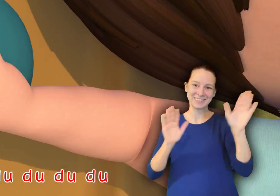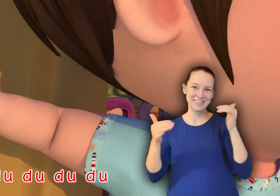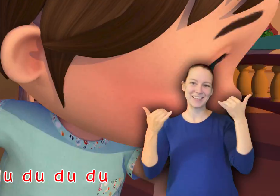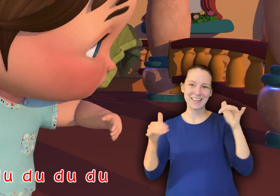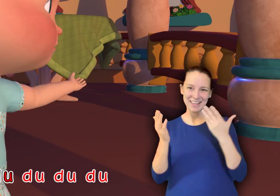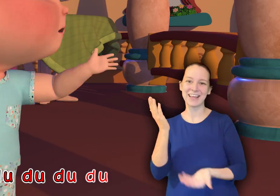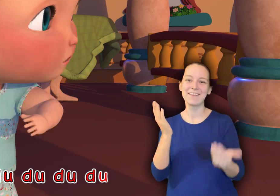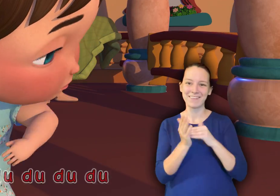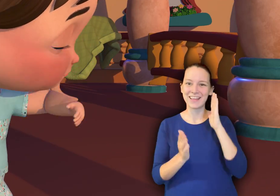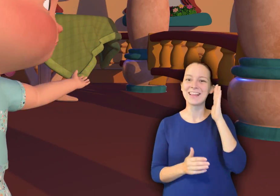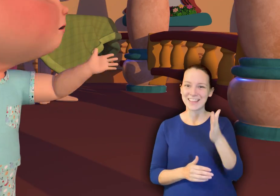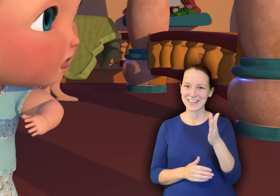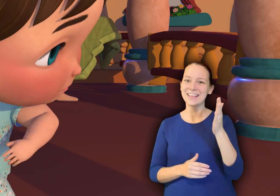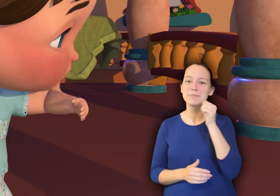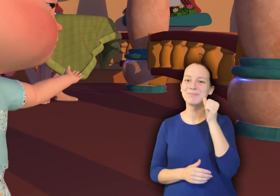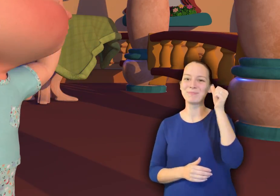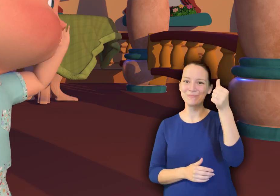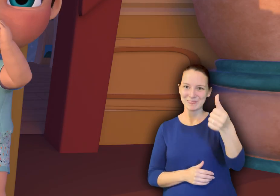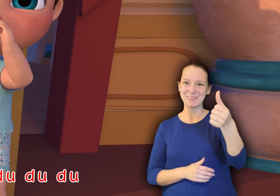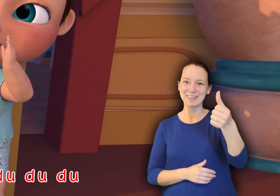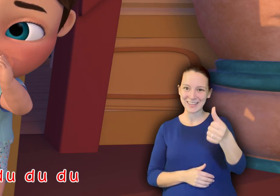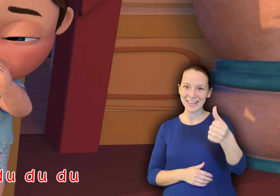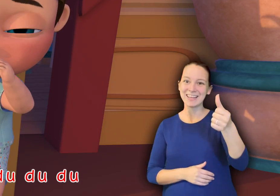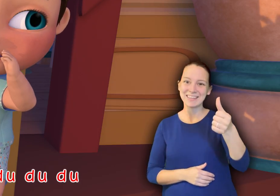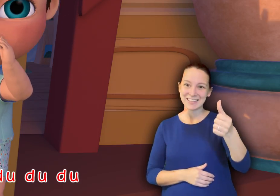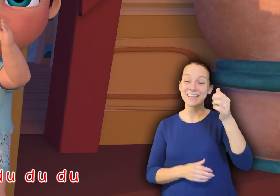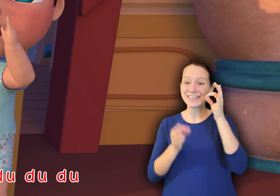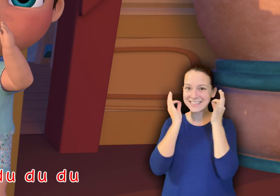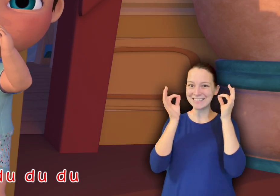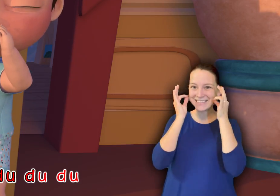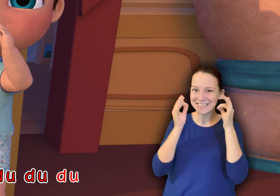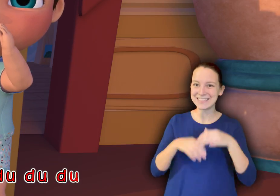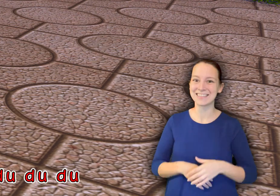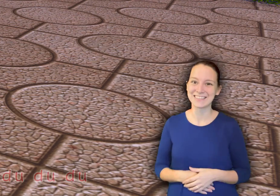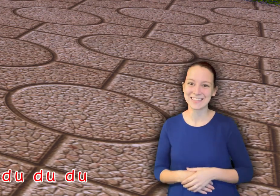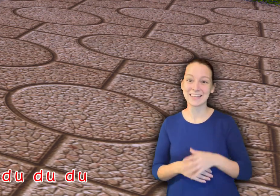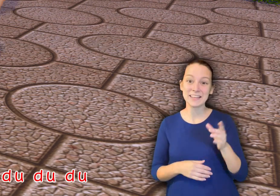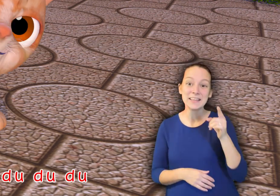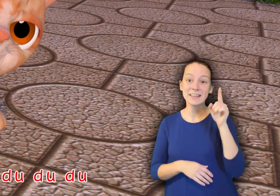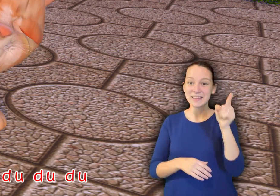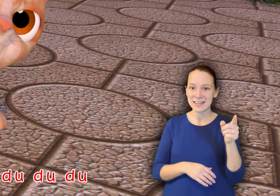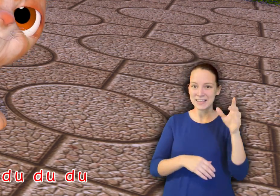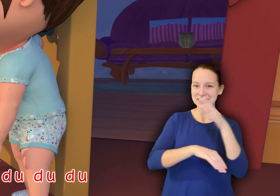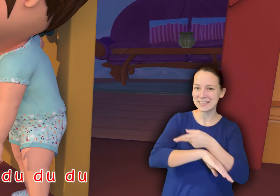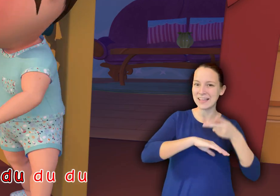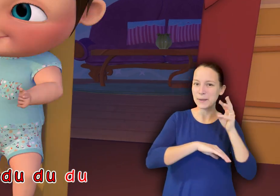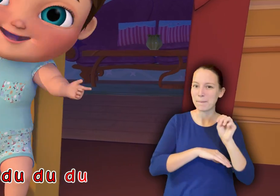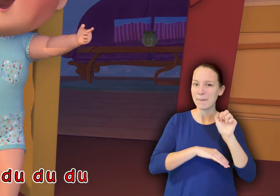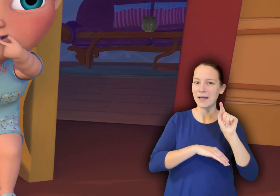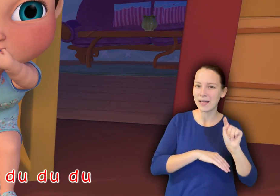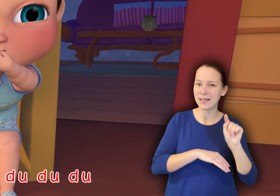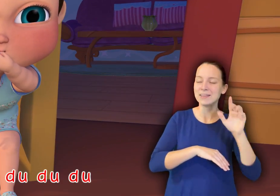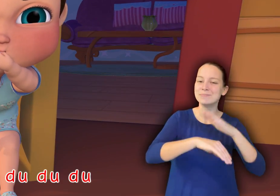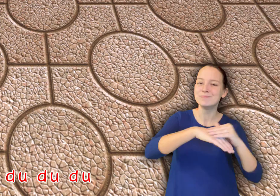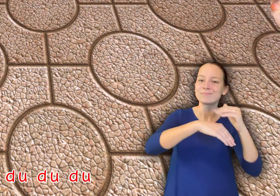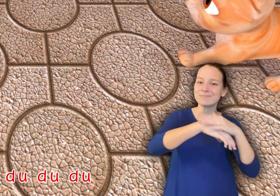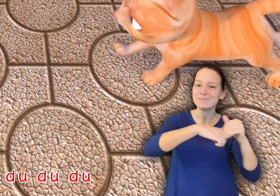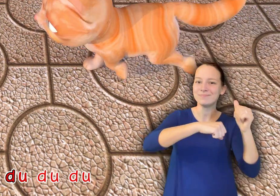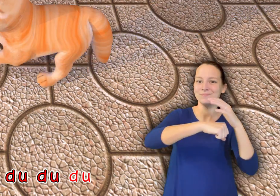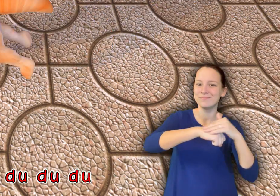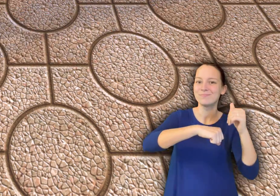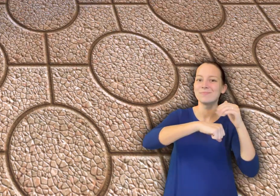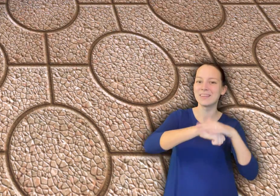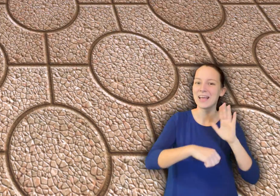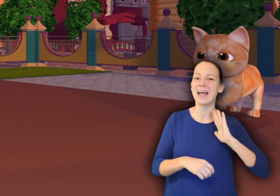we'll play again another day kitty cat on the m p